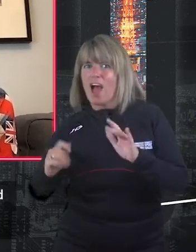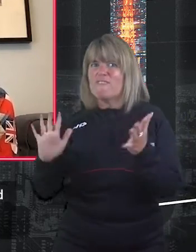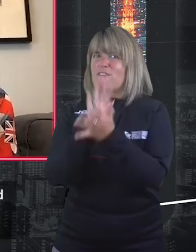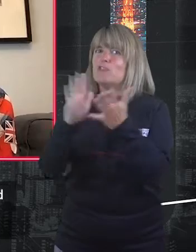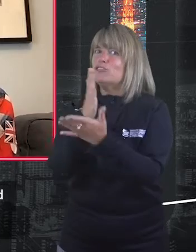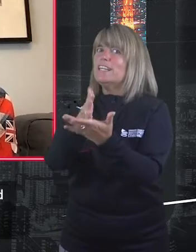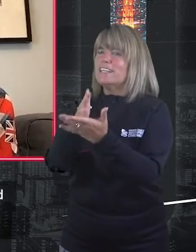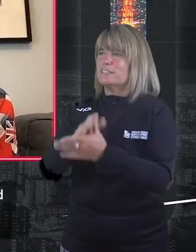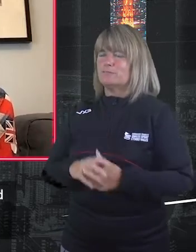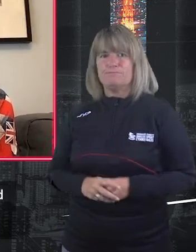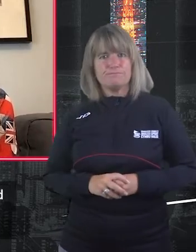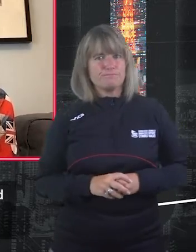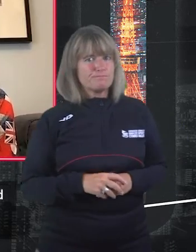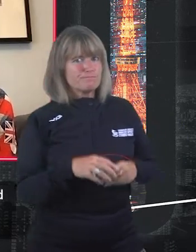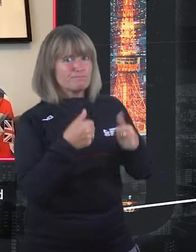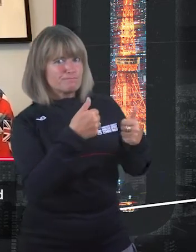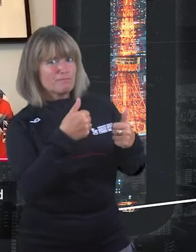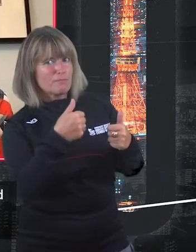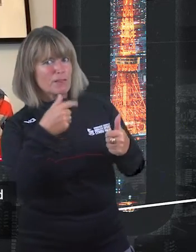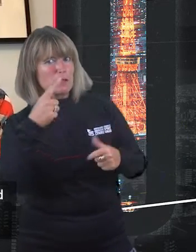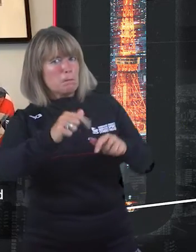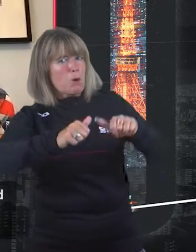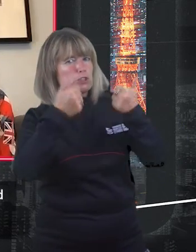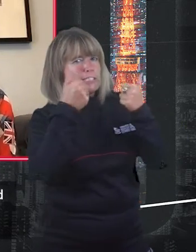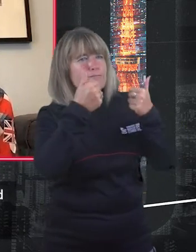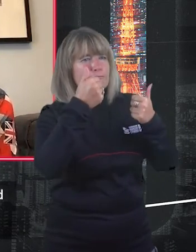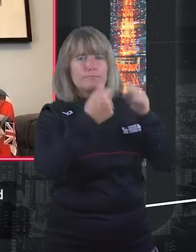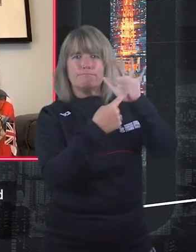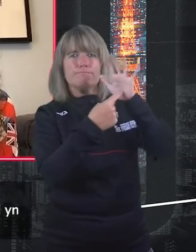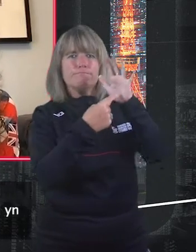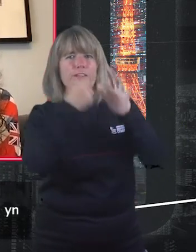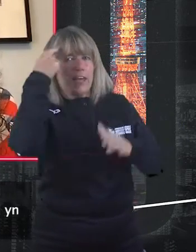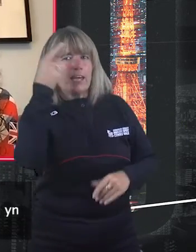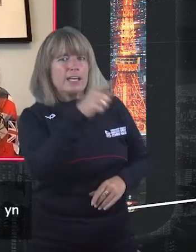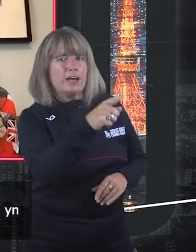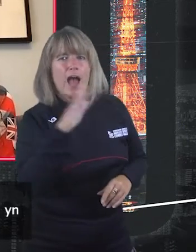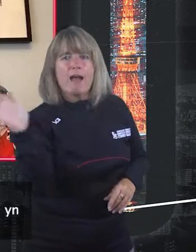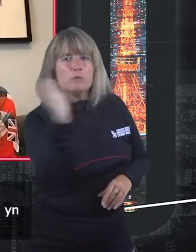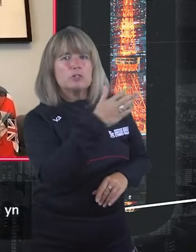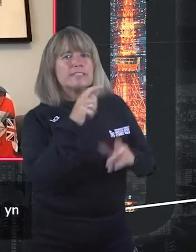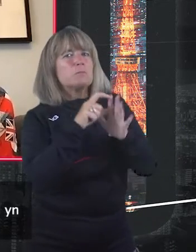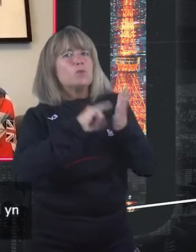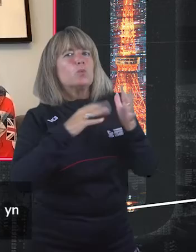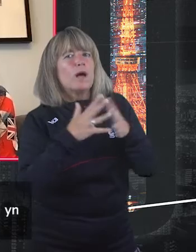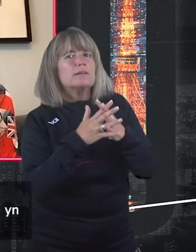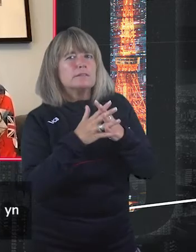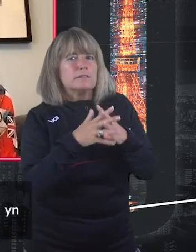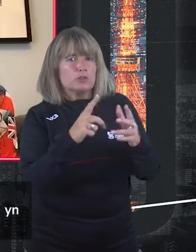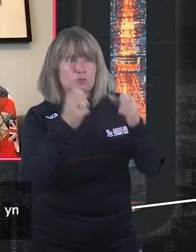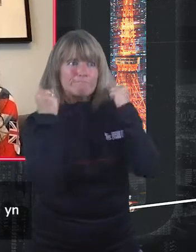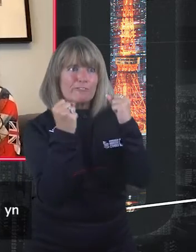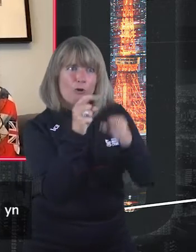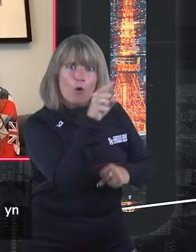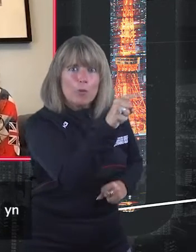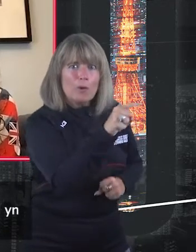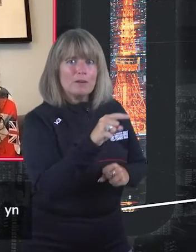girls. So I need to be playful and have fun with it really. I think you radiate positiveness and